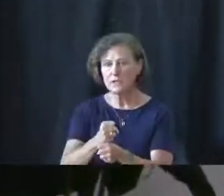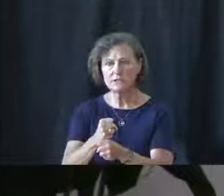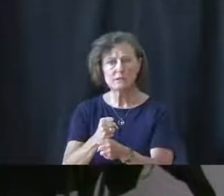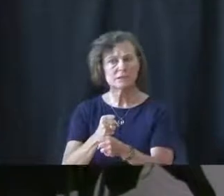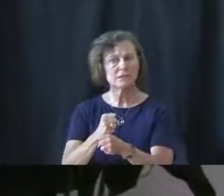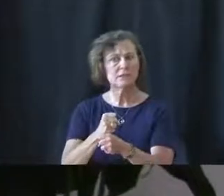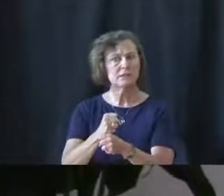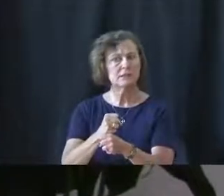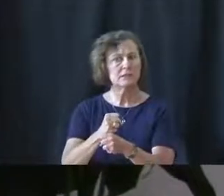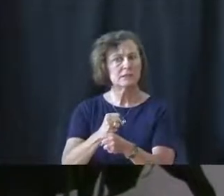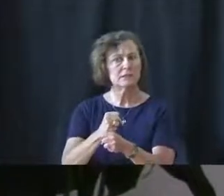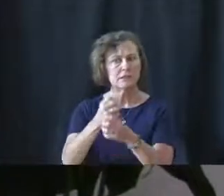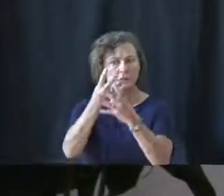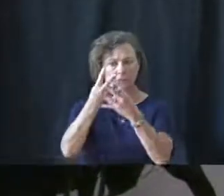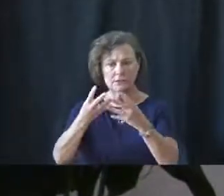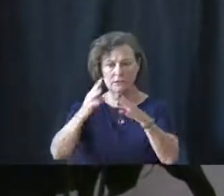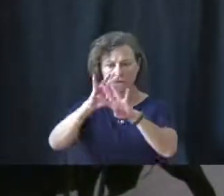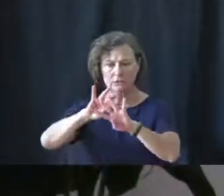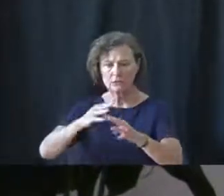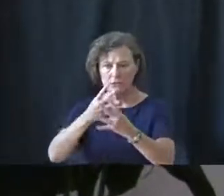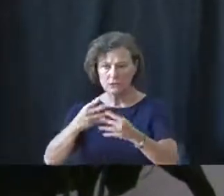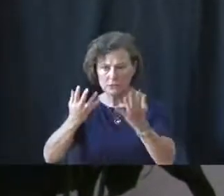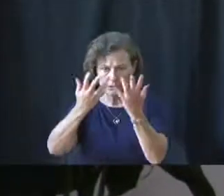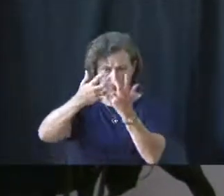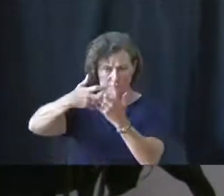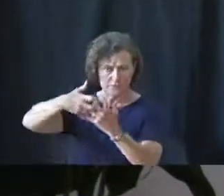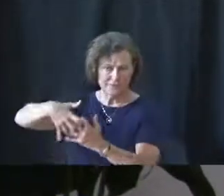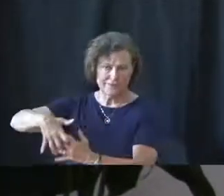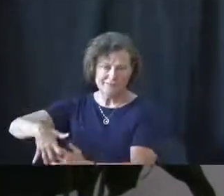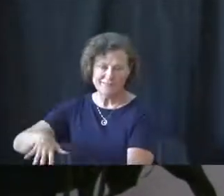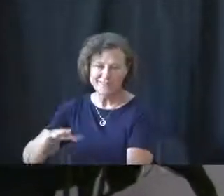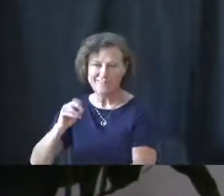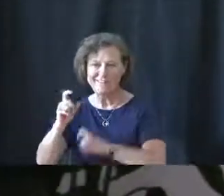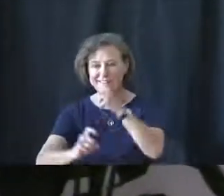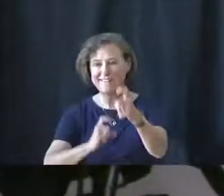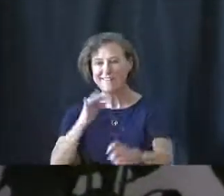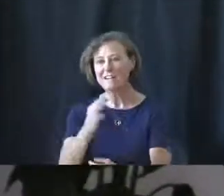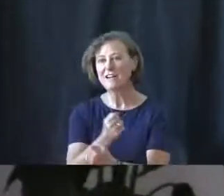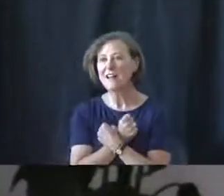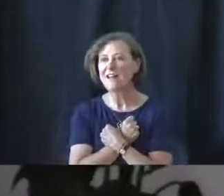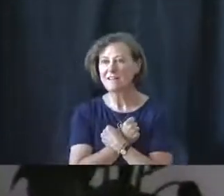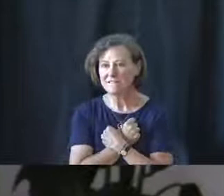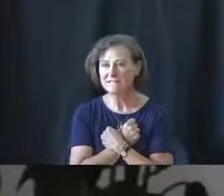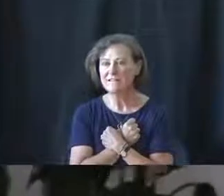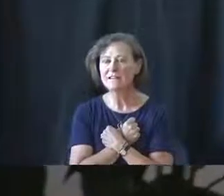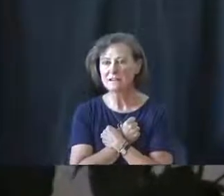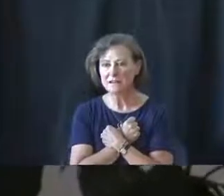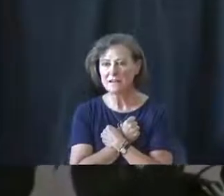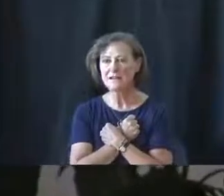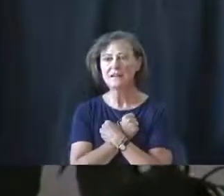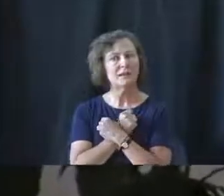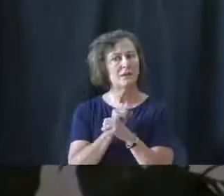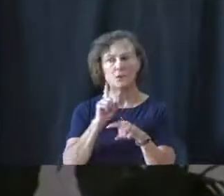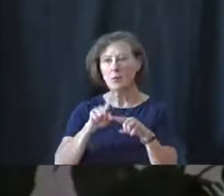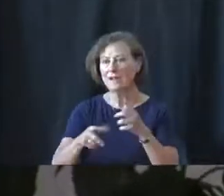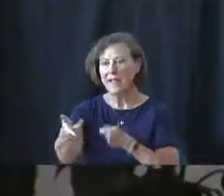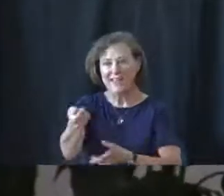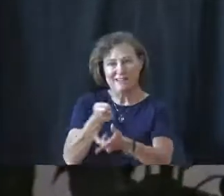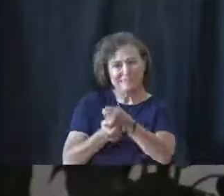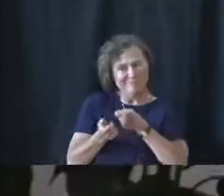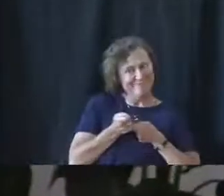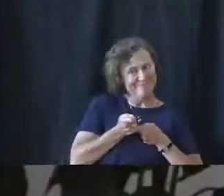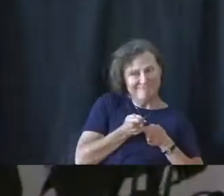strands interwoven, and for the gifts of love which can never be ungiven